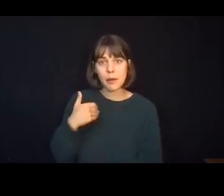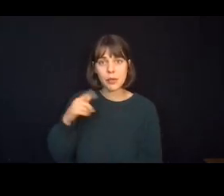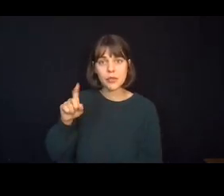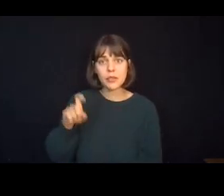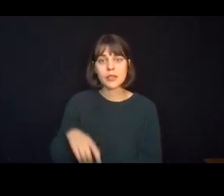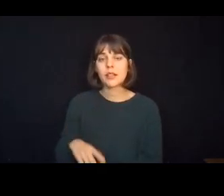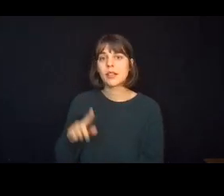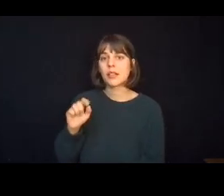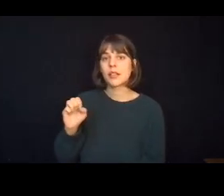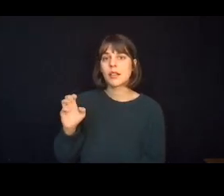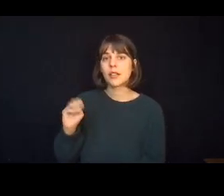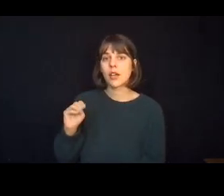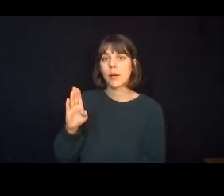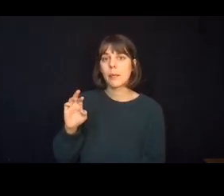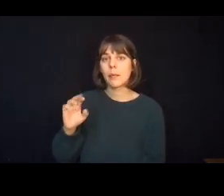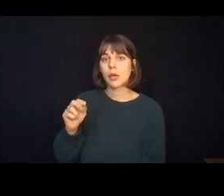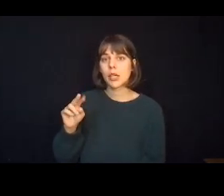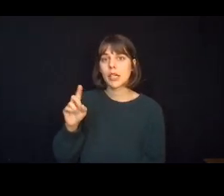Tom Burgunder.